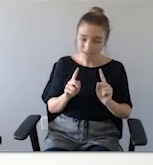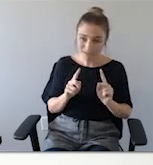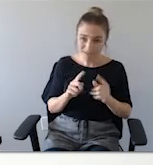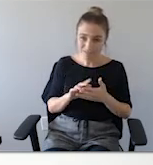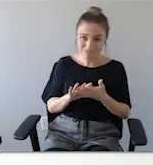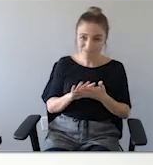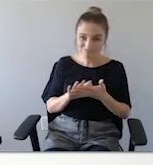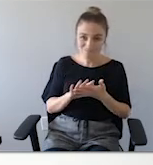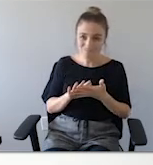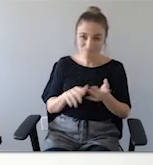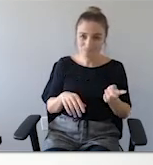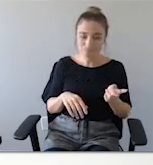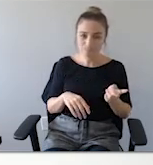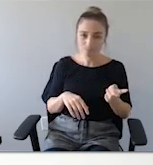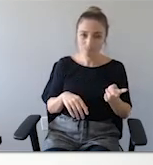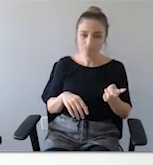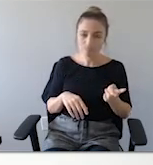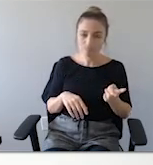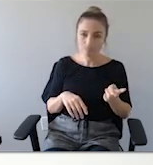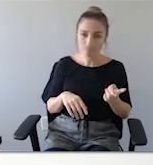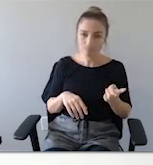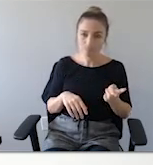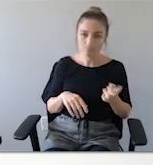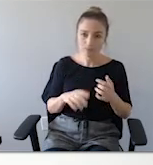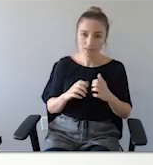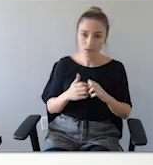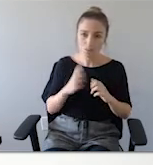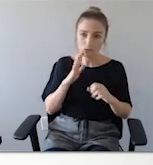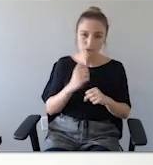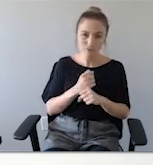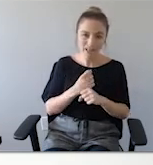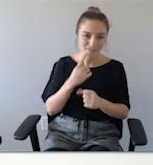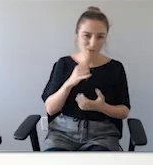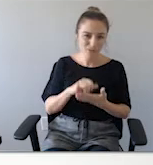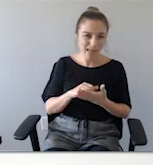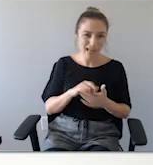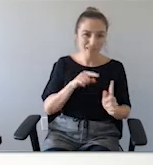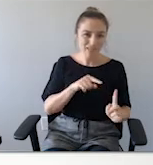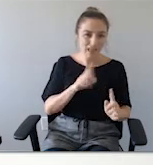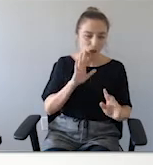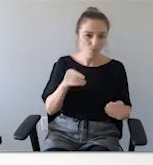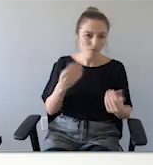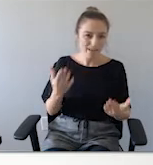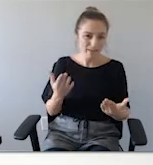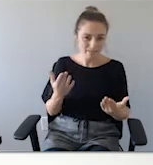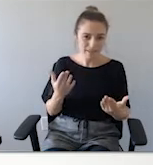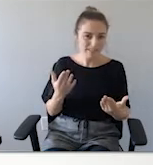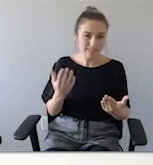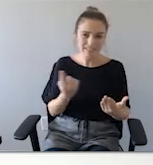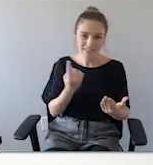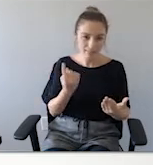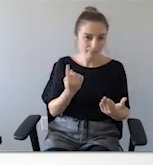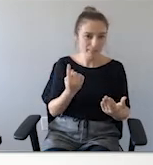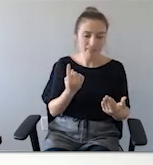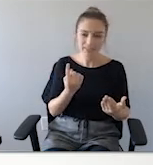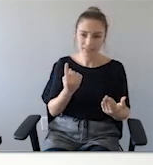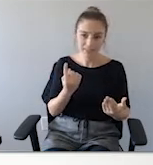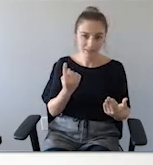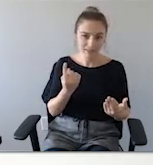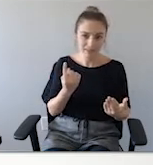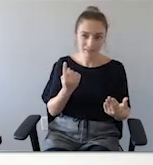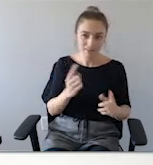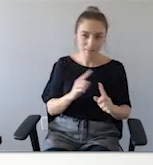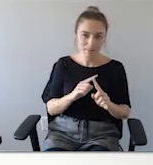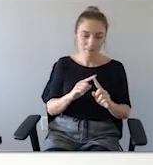writing is maintaining, how do we fight that? Because they are recommending dropping it because of he's reached the milestone, but if he doesn't,